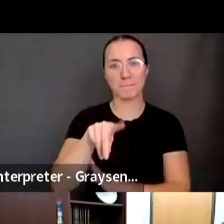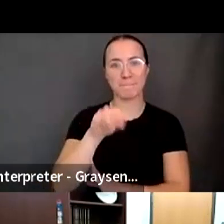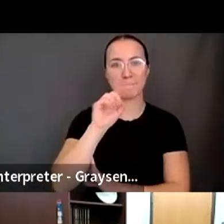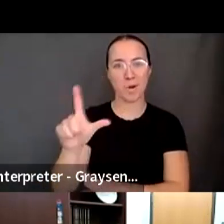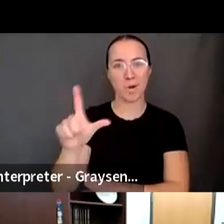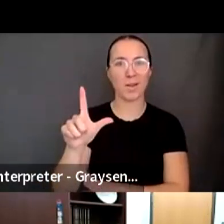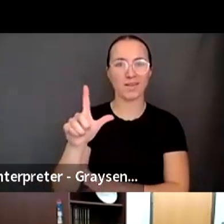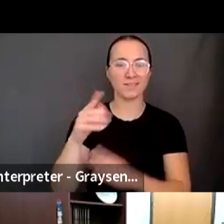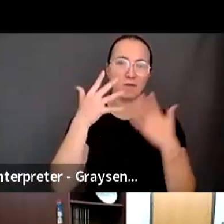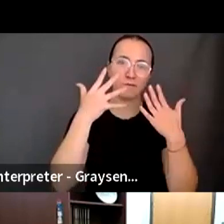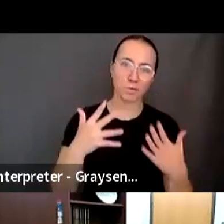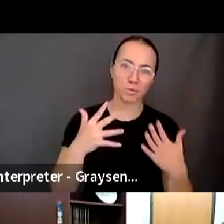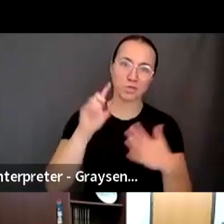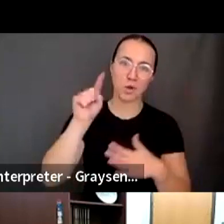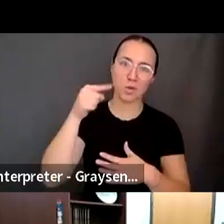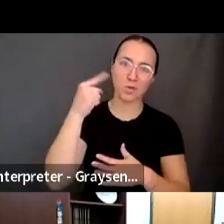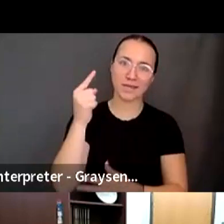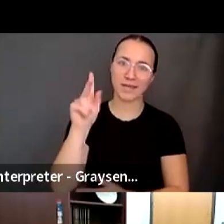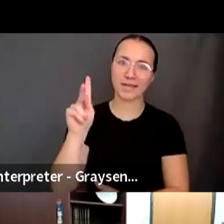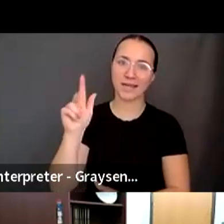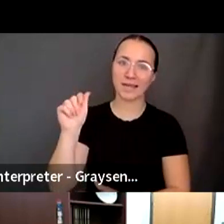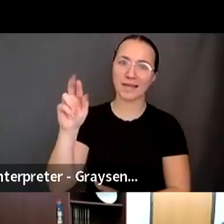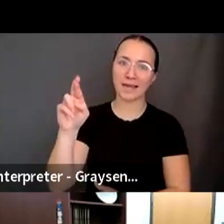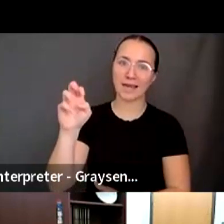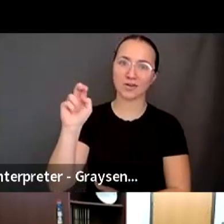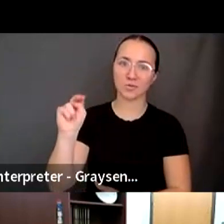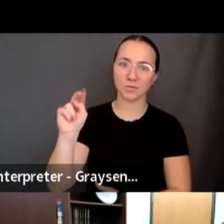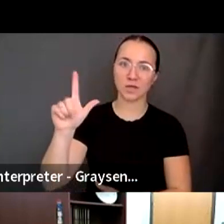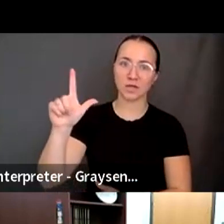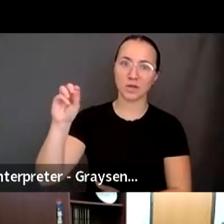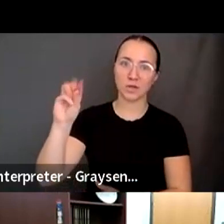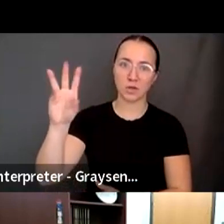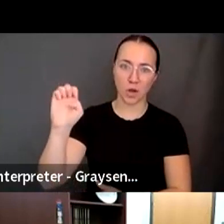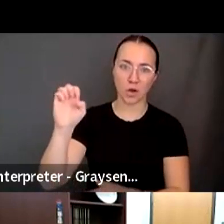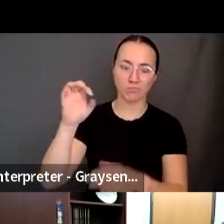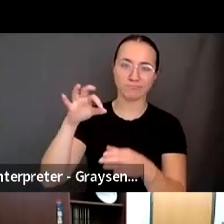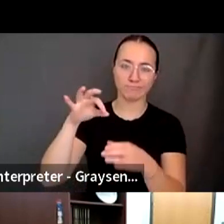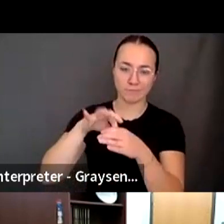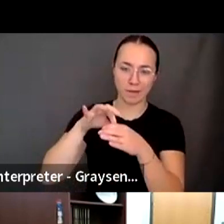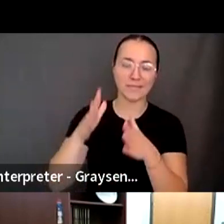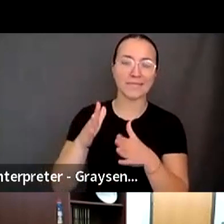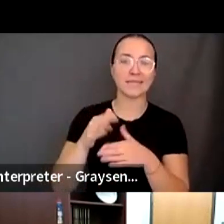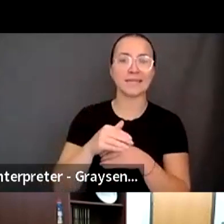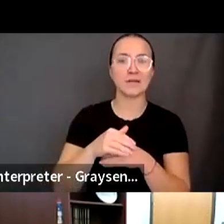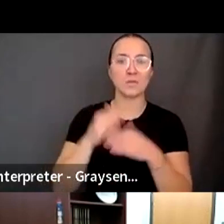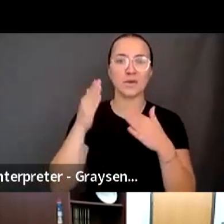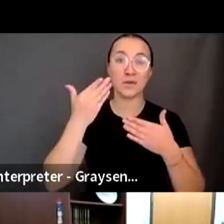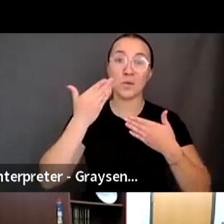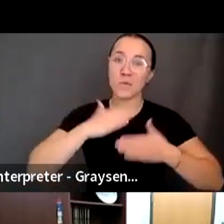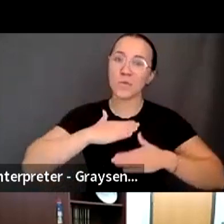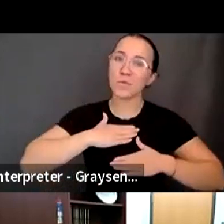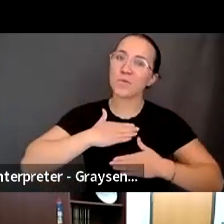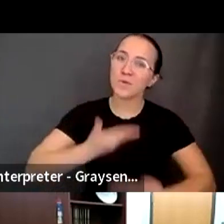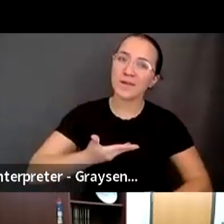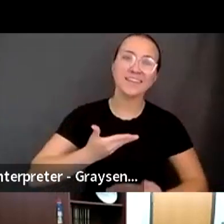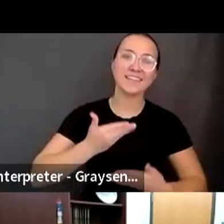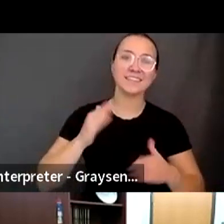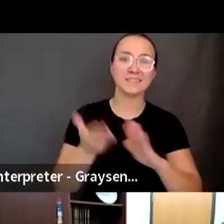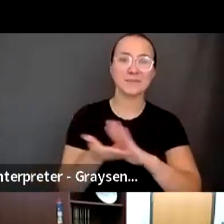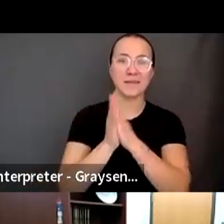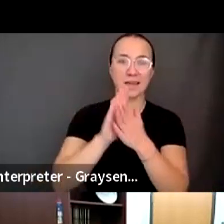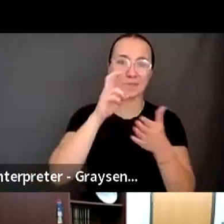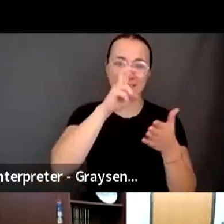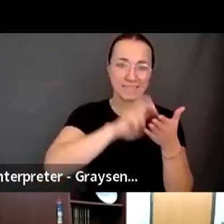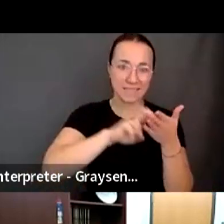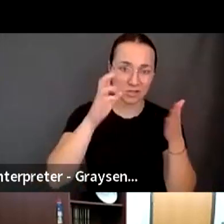Unfortunately, we only had Karen Lowe as a nominee who was willing to do secretary. So with